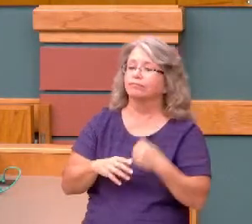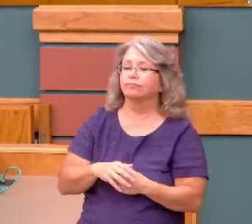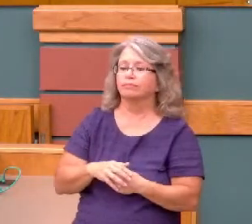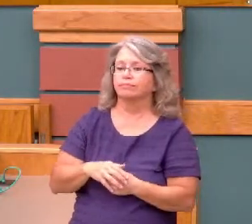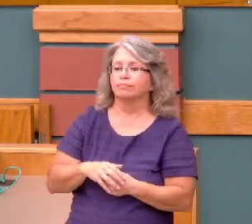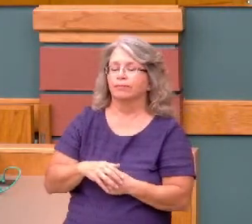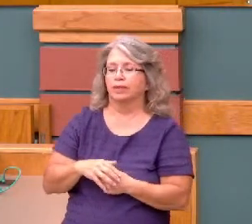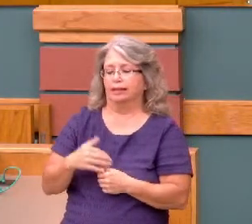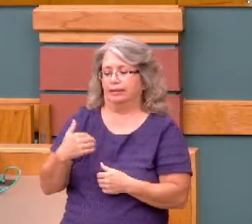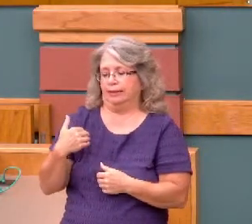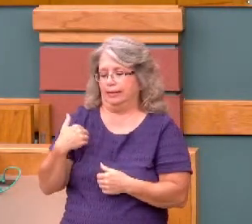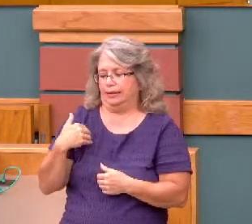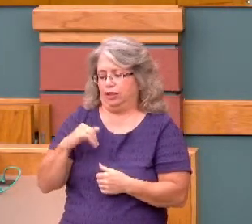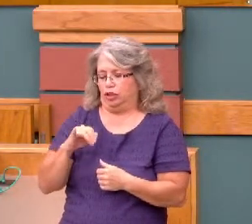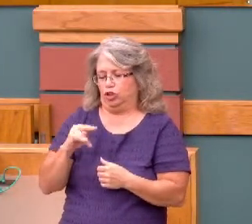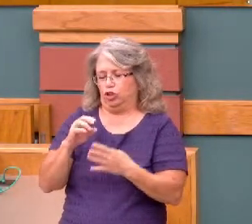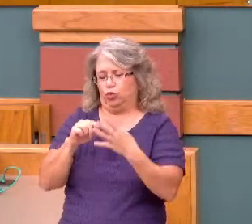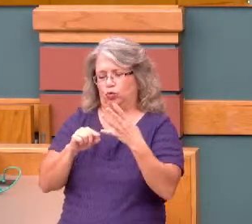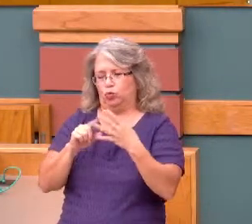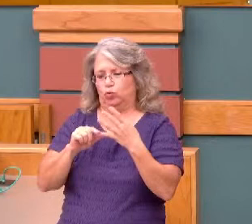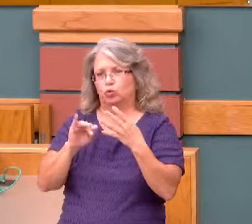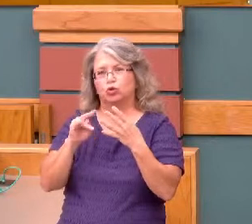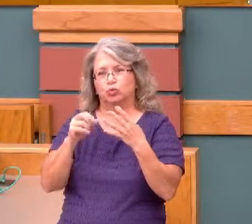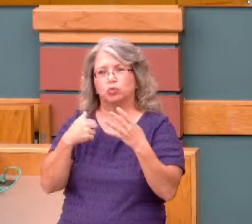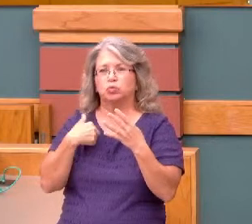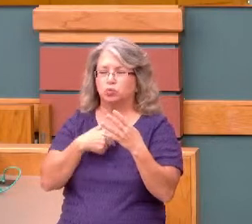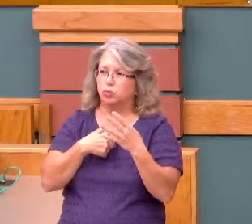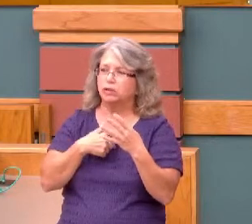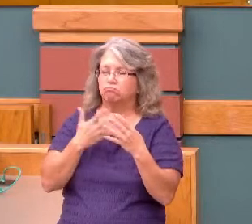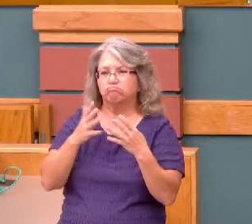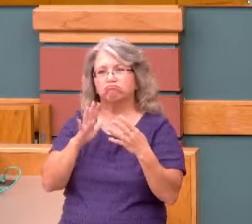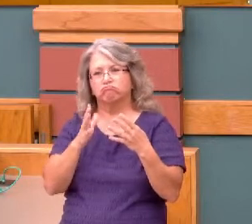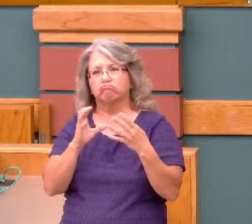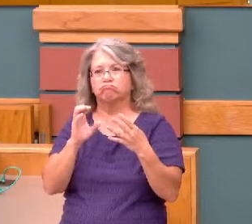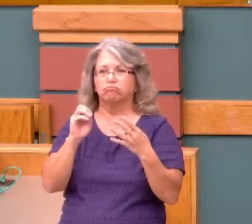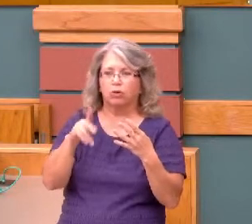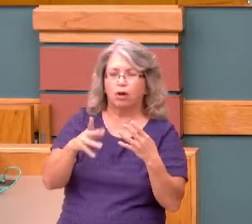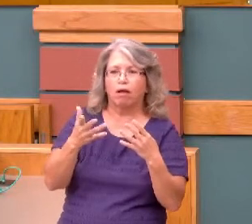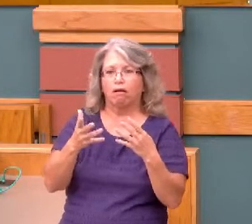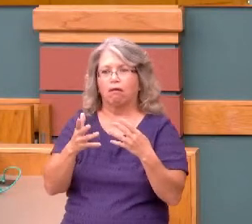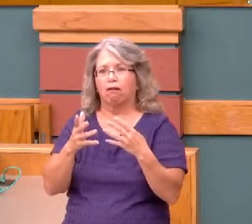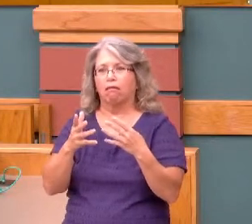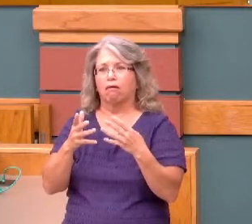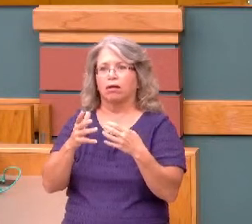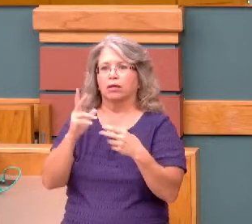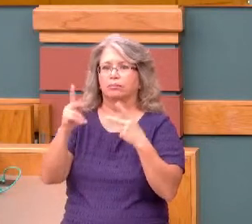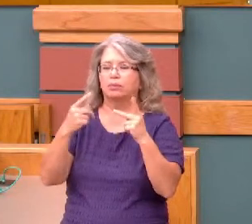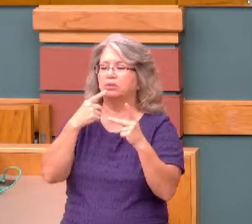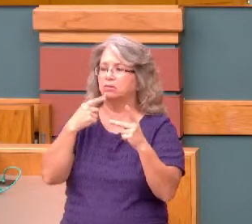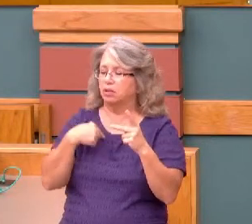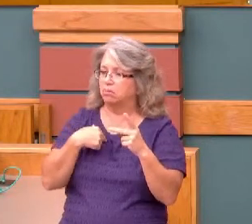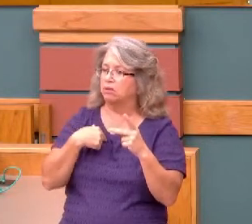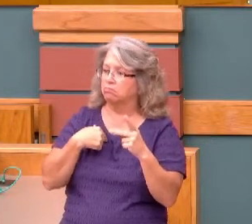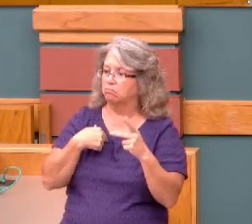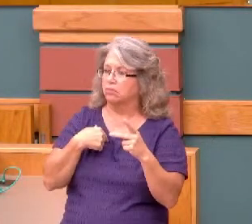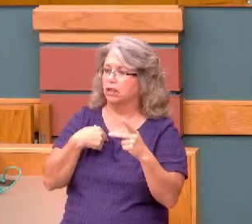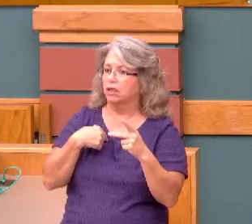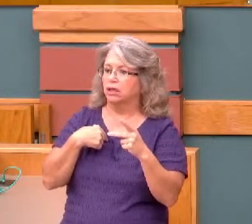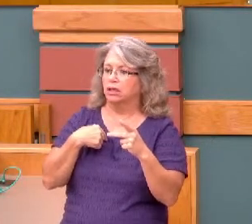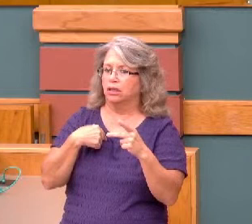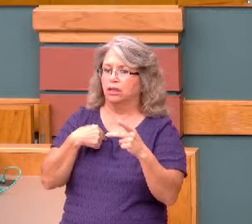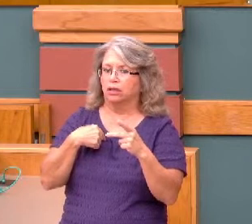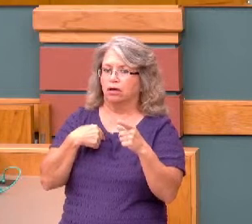know, we've looked at this before. We looked pretty darn good. And people say to me, is this an alarmist point of